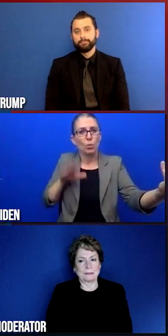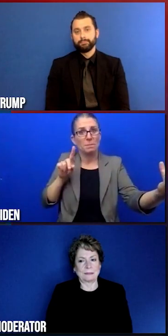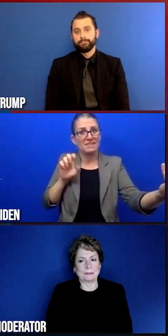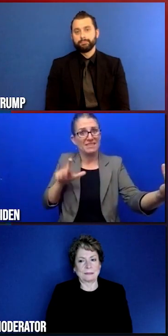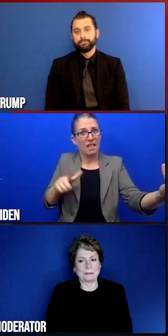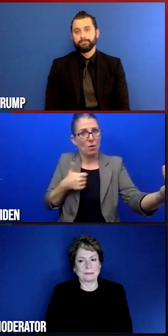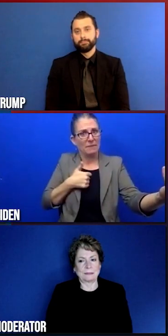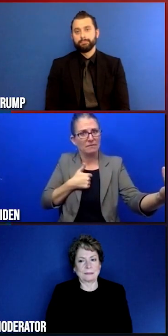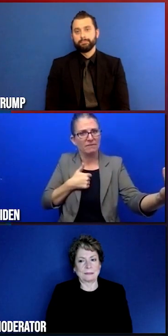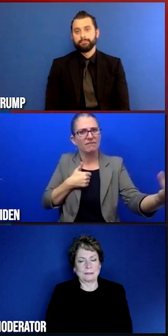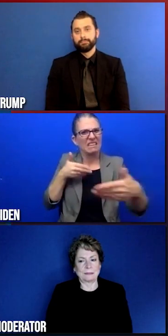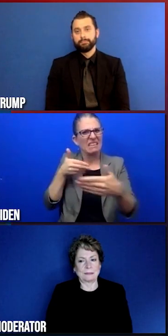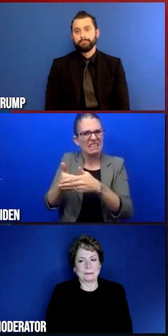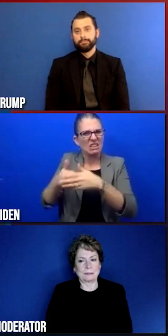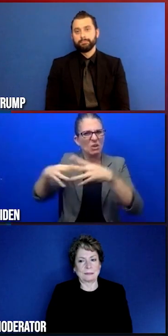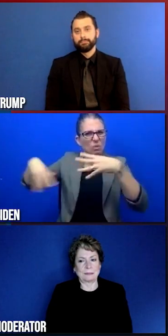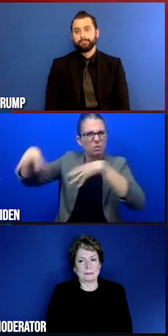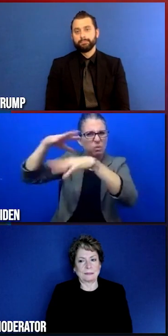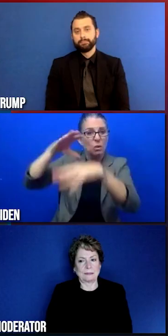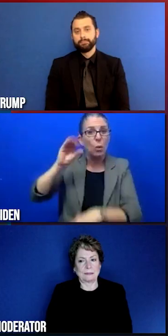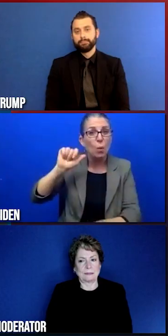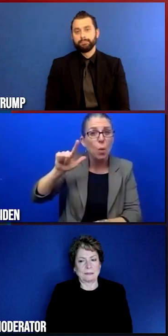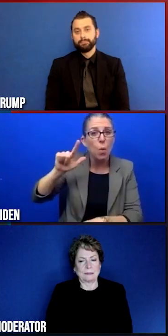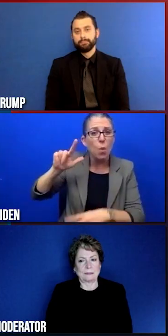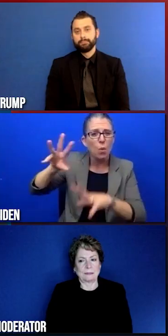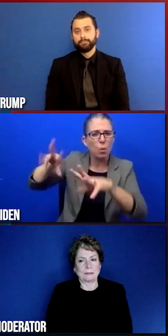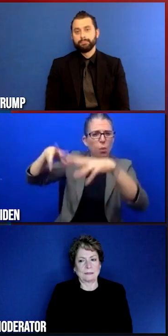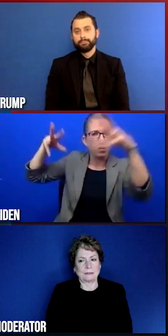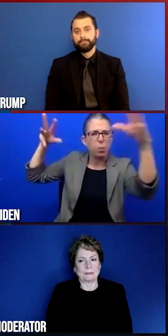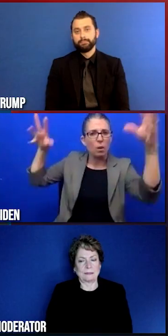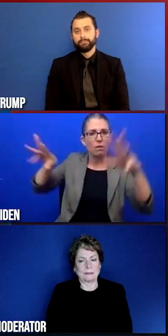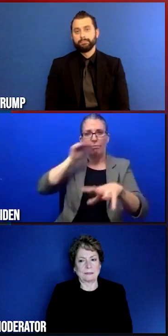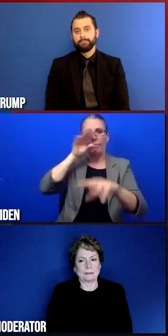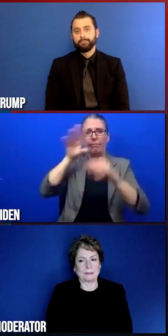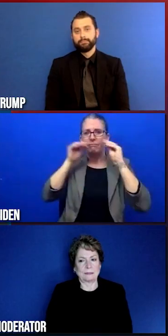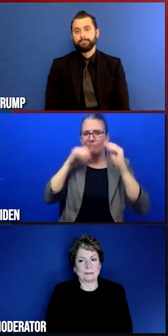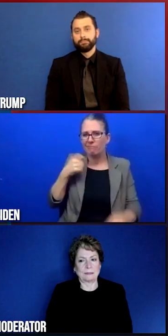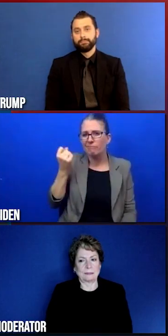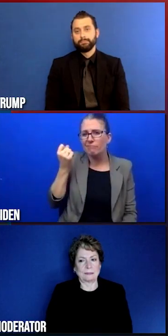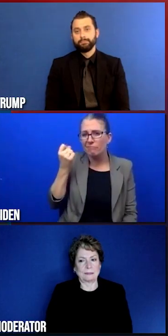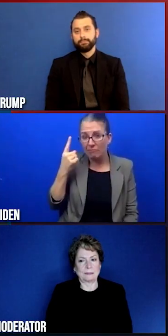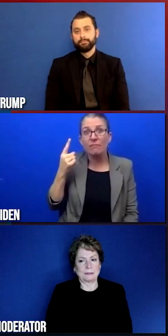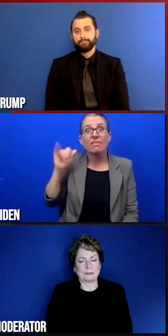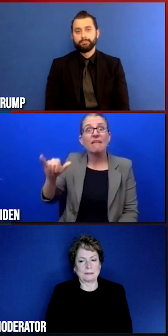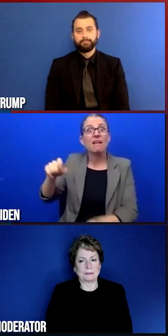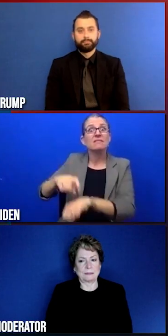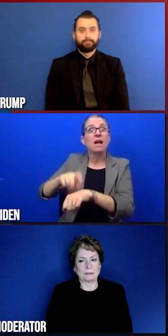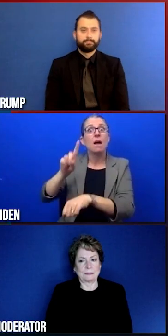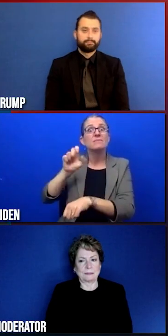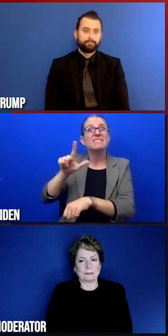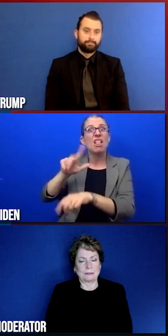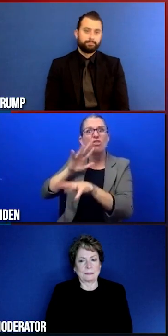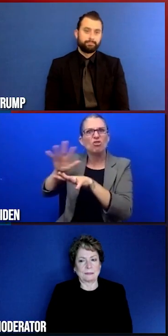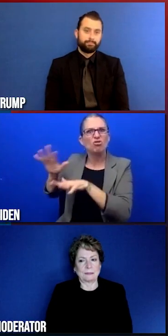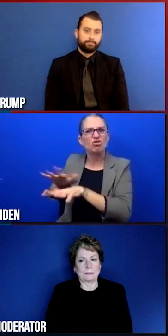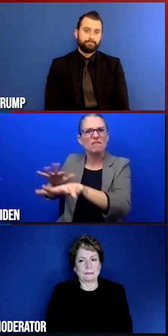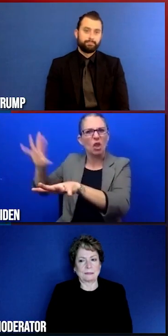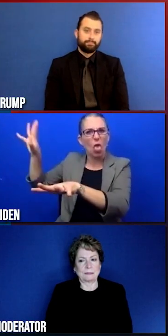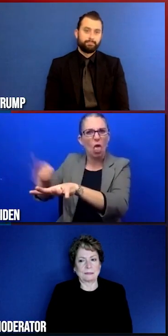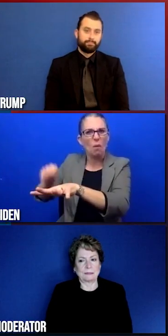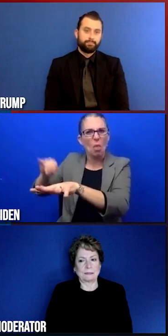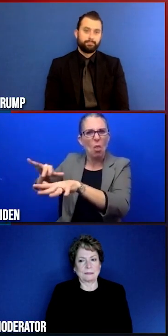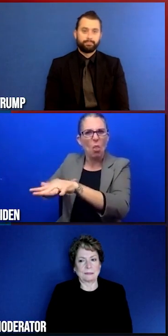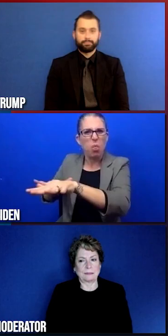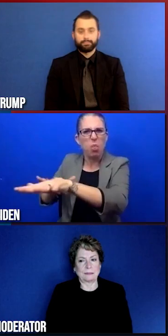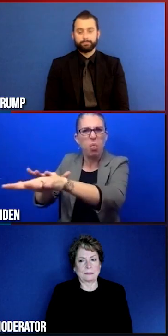Hook and the Delaware River than there is any place, including in Houston at the time. When my mom get in the car and when there were first frost to drive me to